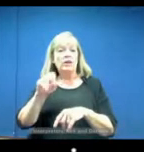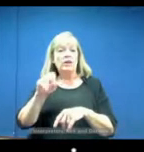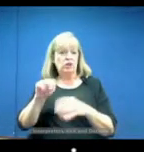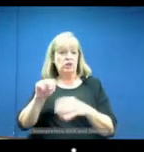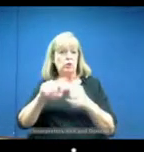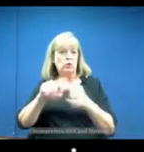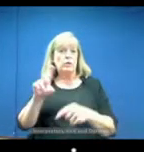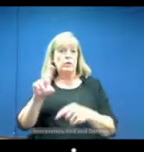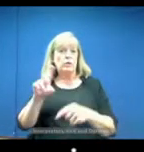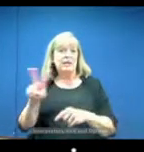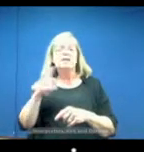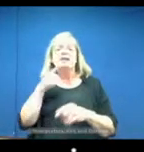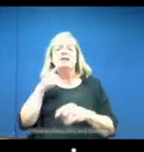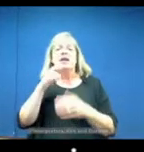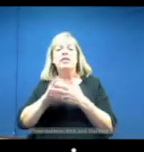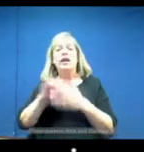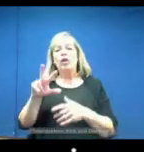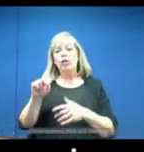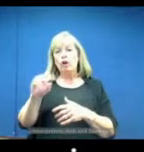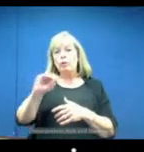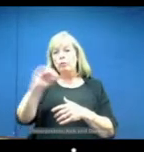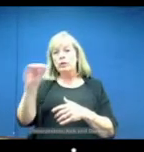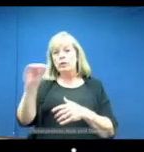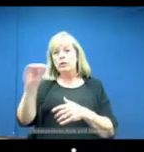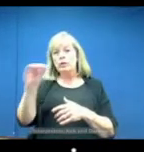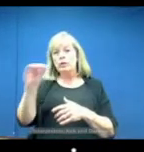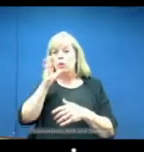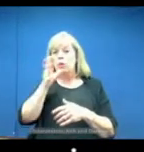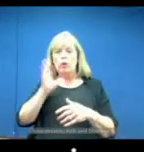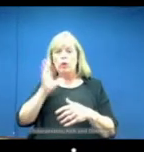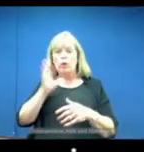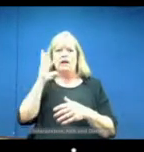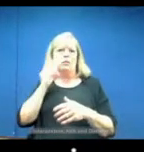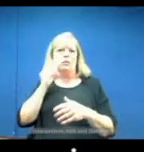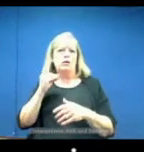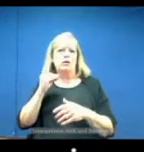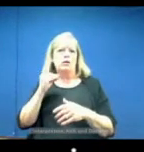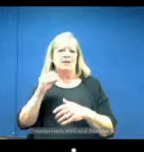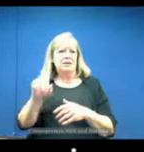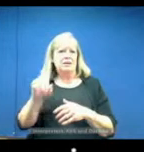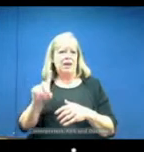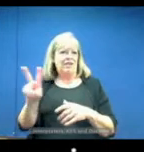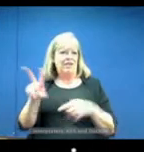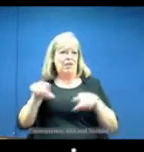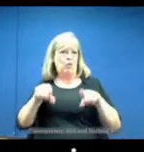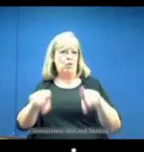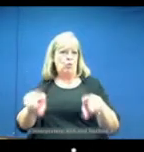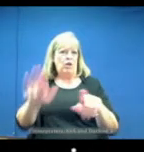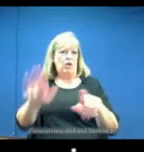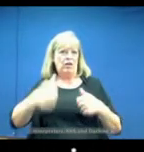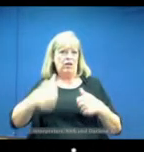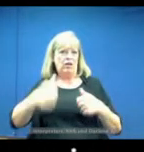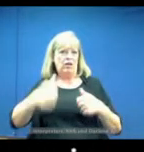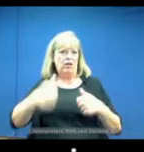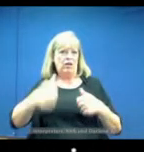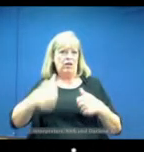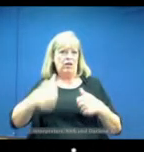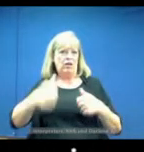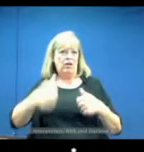will experience it during their lifetime, as I go through this list of items, think about, as an